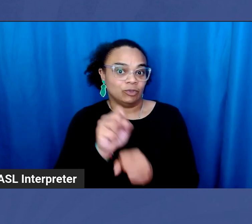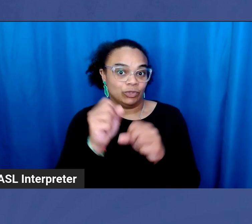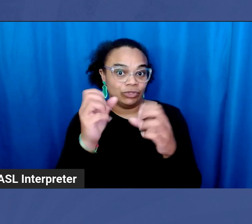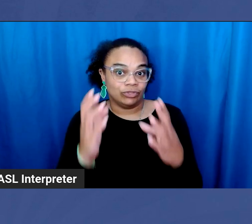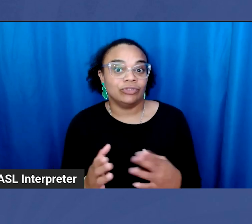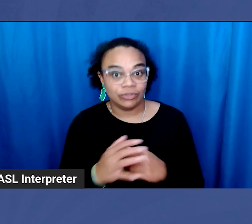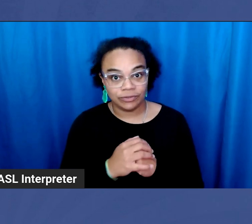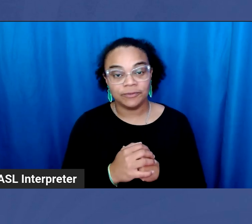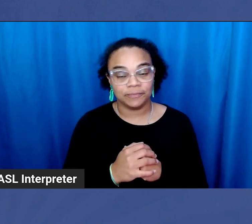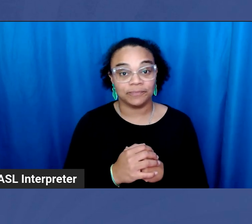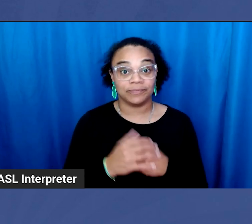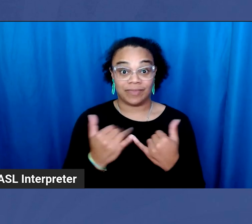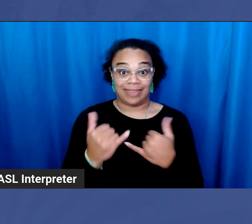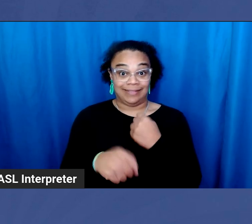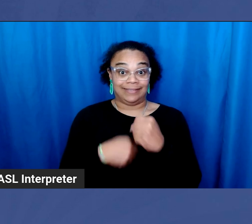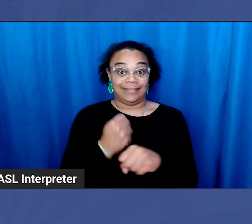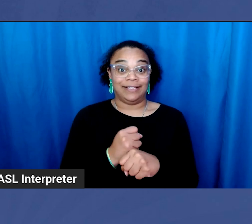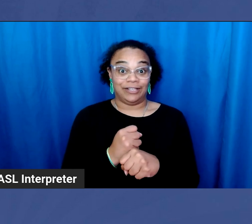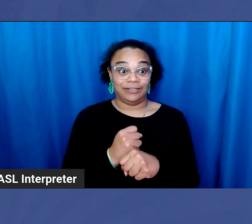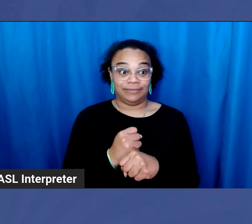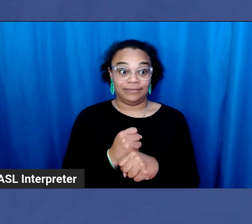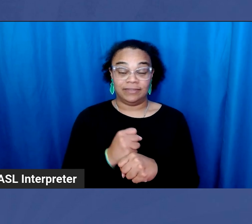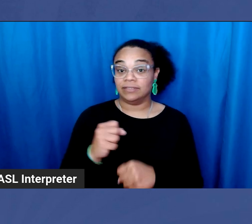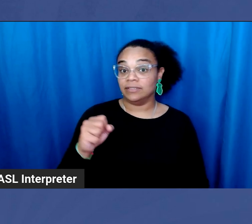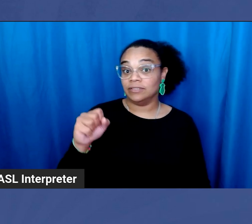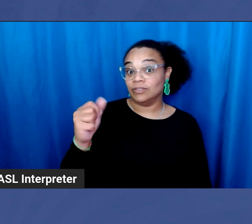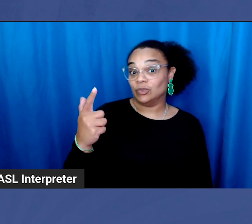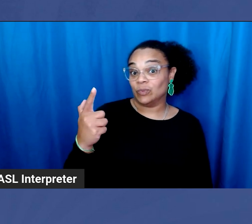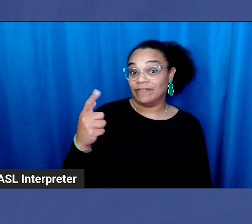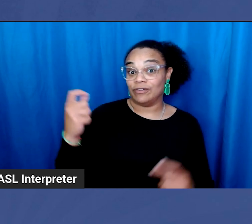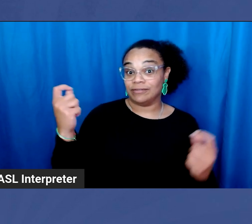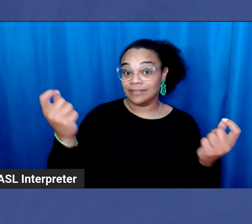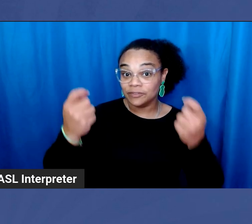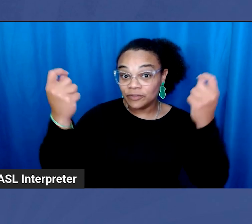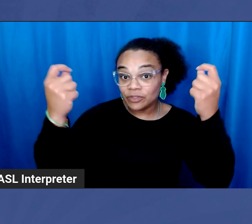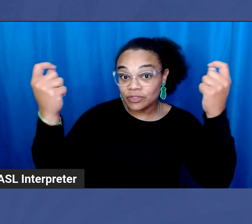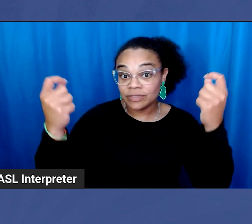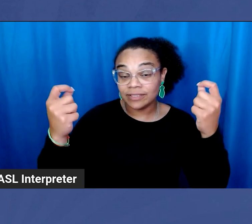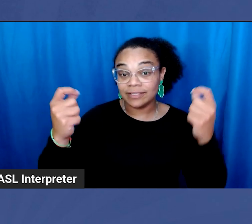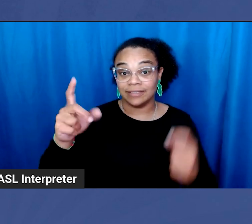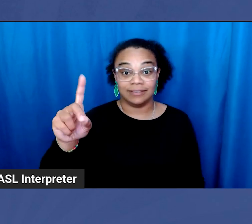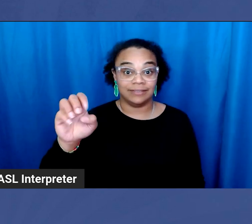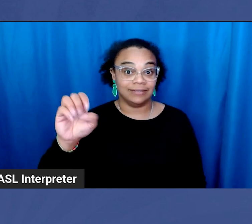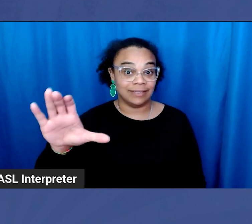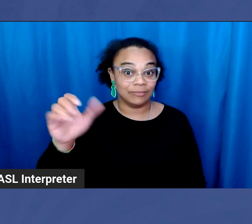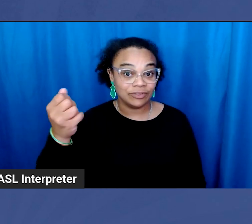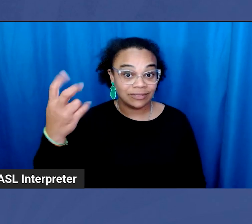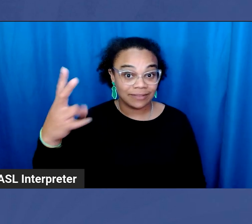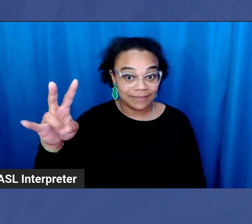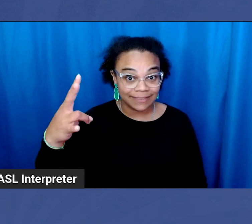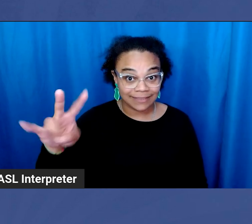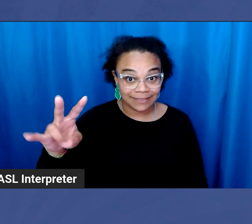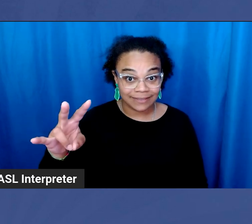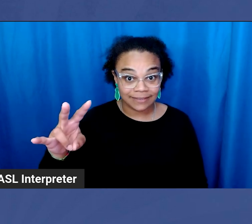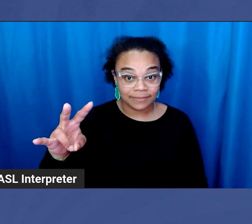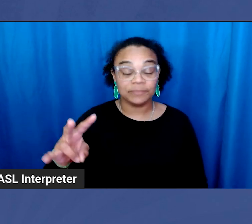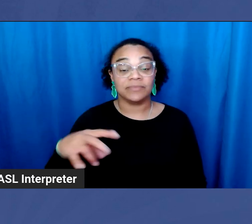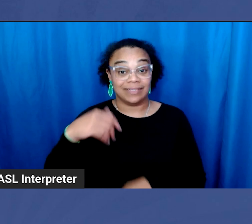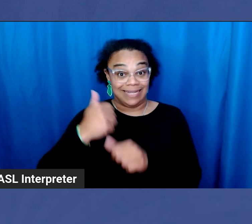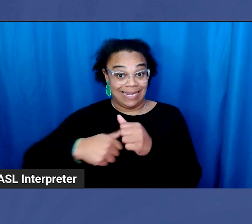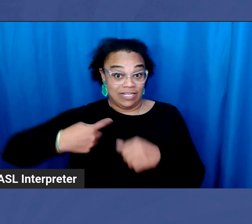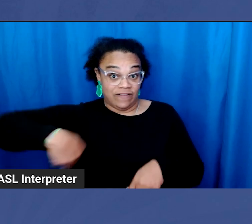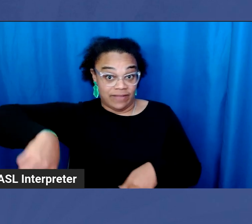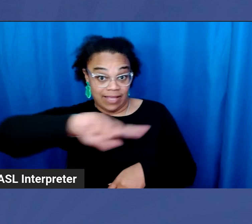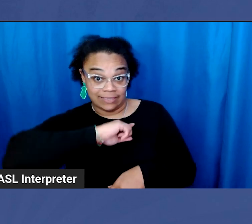Workers. This year is the 21st anniversary of December 17th, and each of